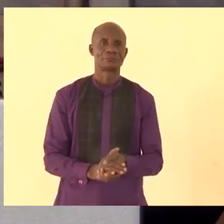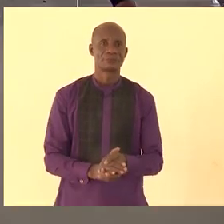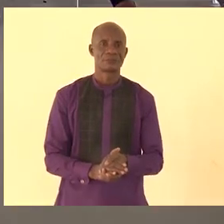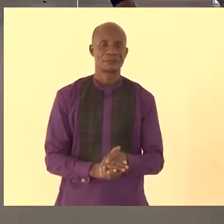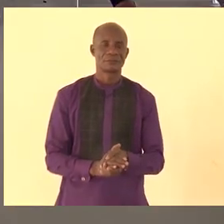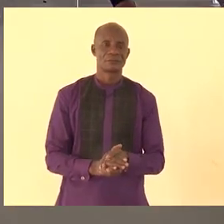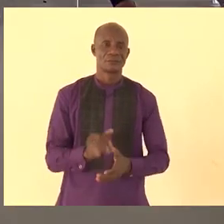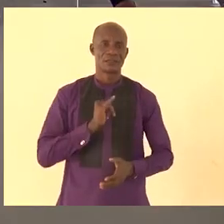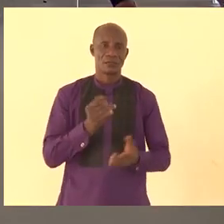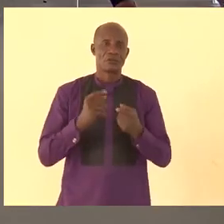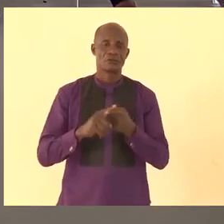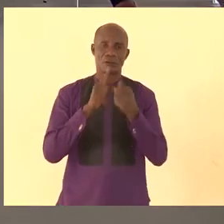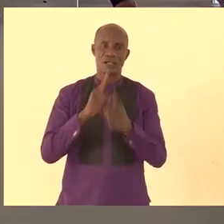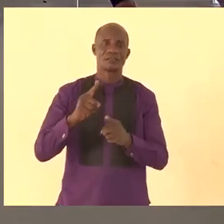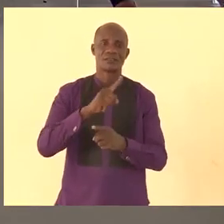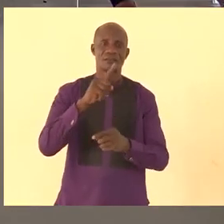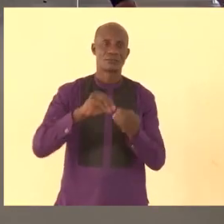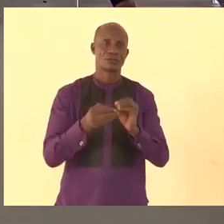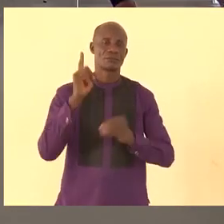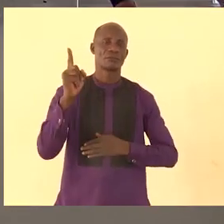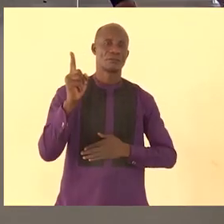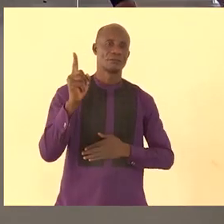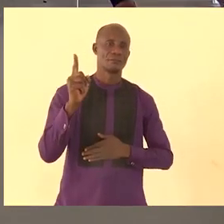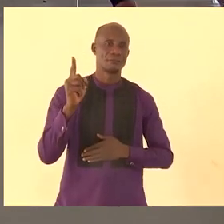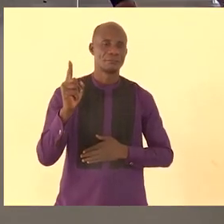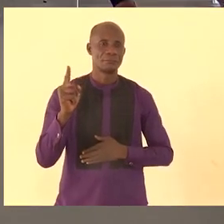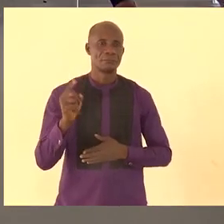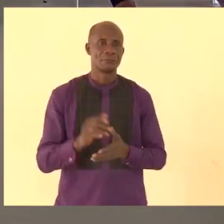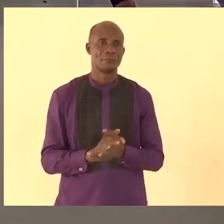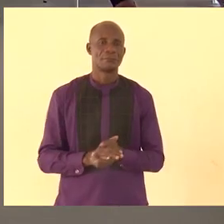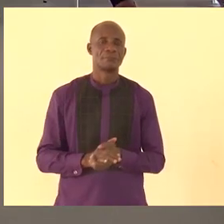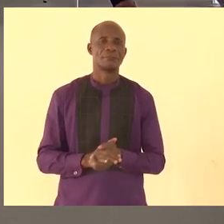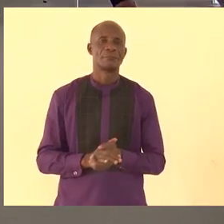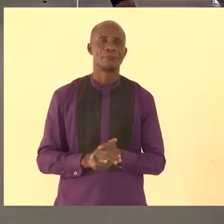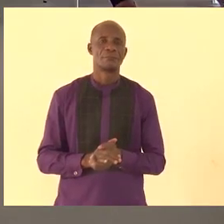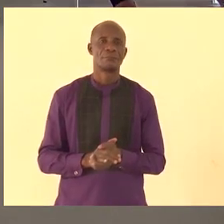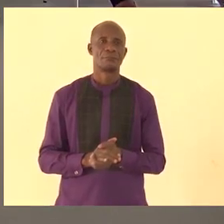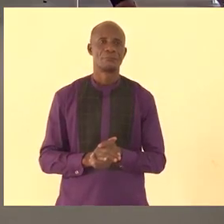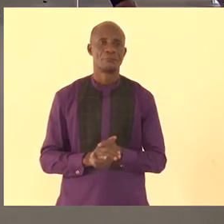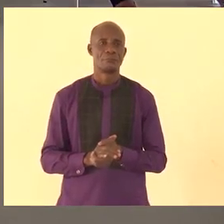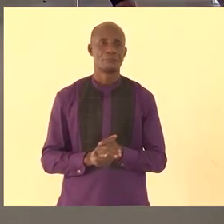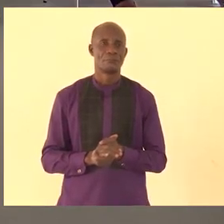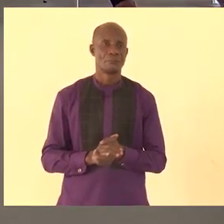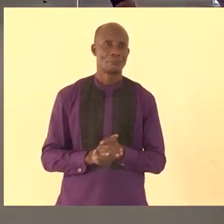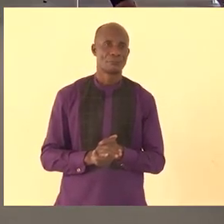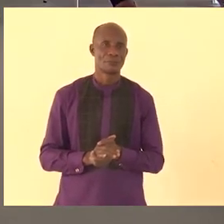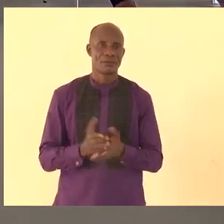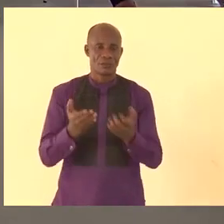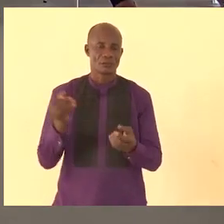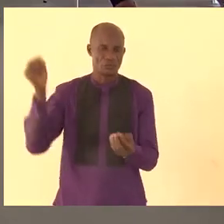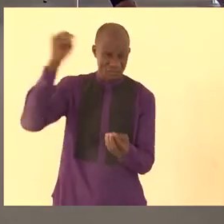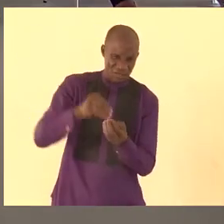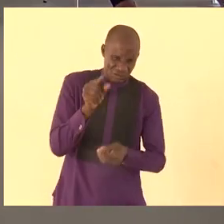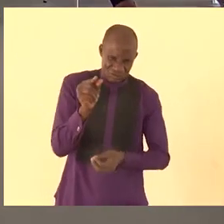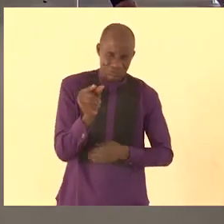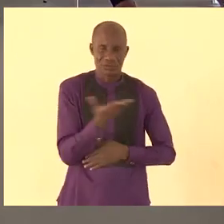Father, I actually wanted to answer question number one, which she answered very well. But I would just want to quickly add some few